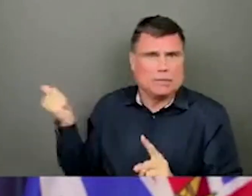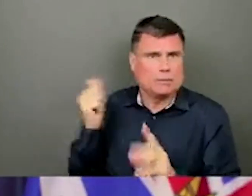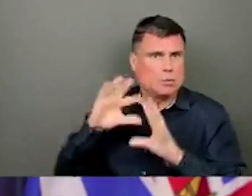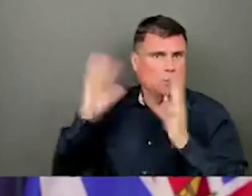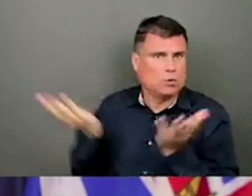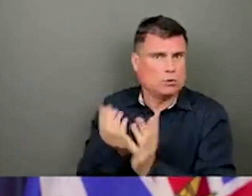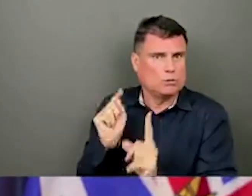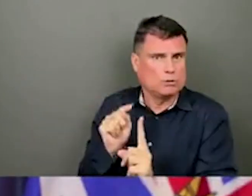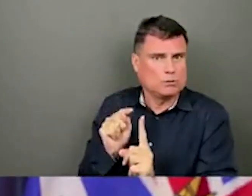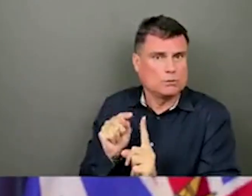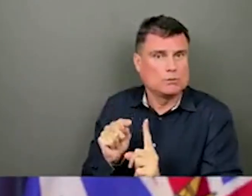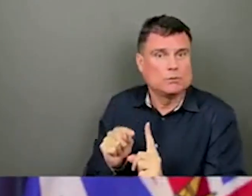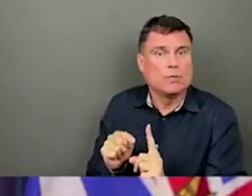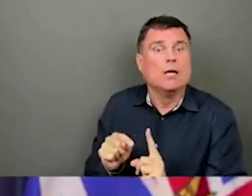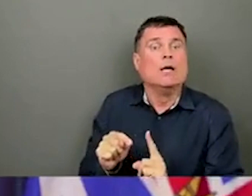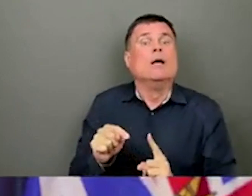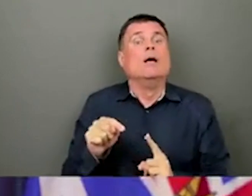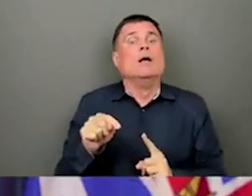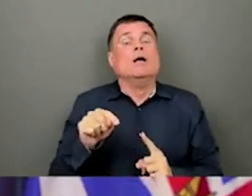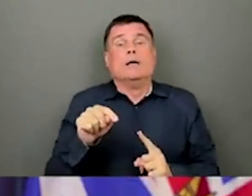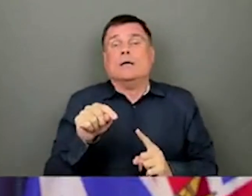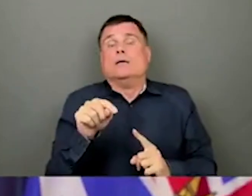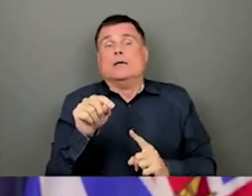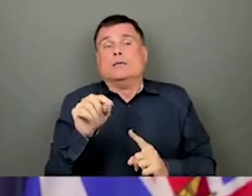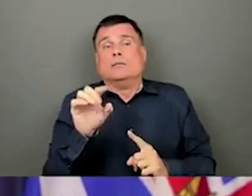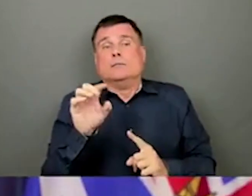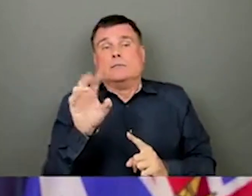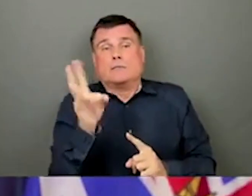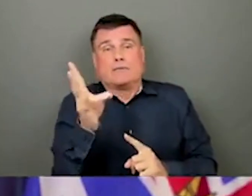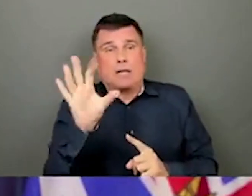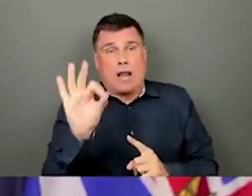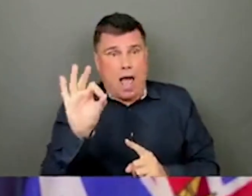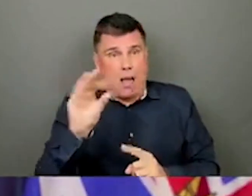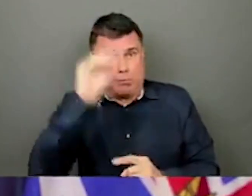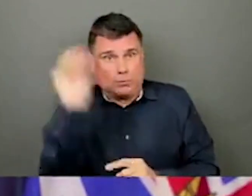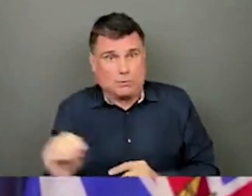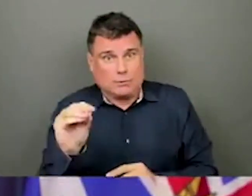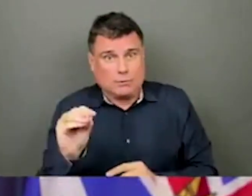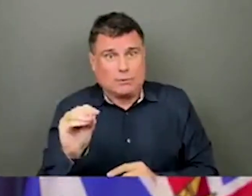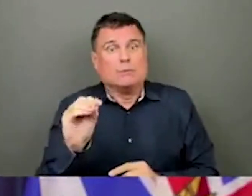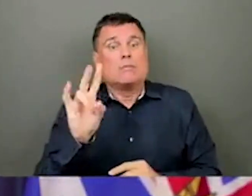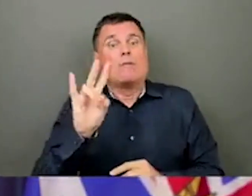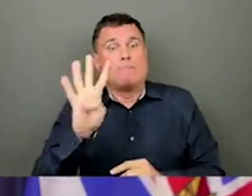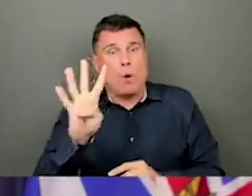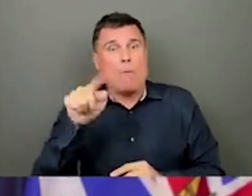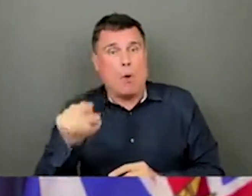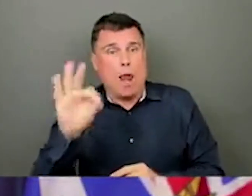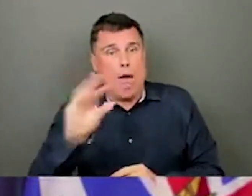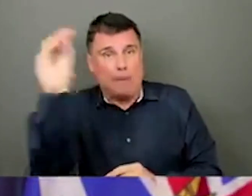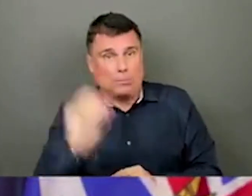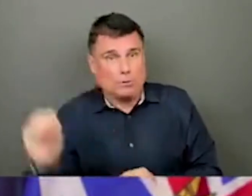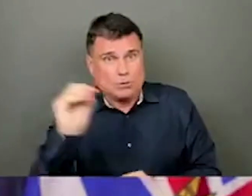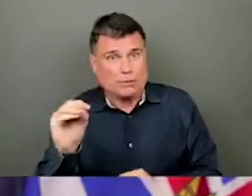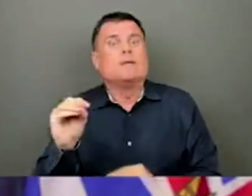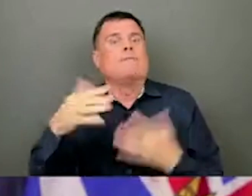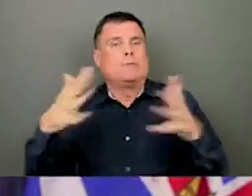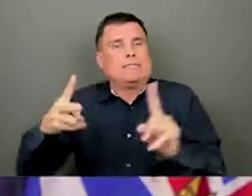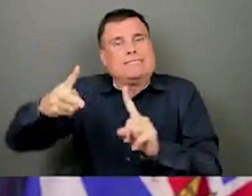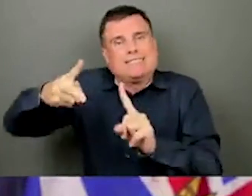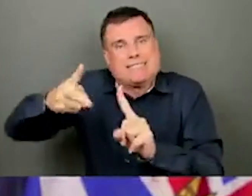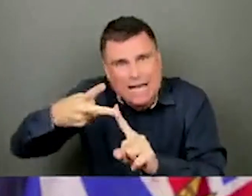74.9% have received both doses of a COVID-19 vaccine, and we're obviously very proud of that record. It represents